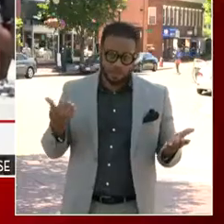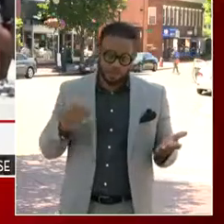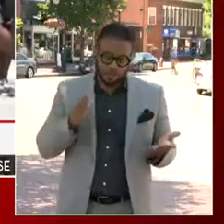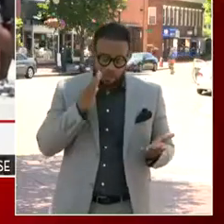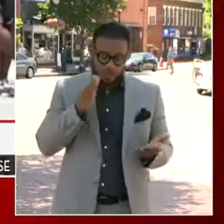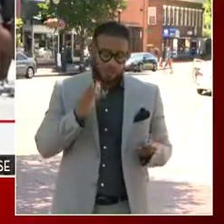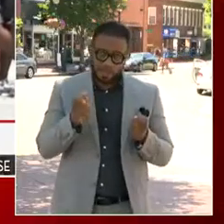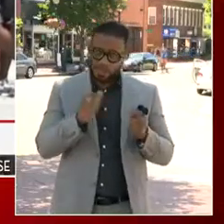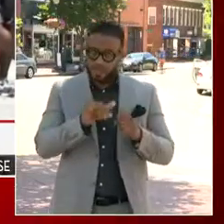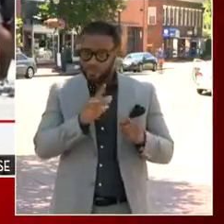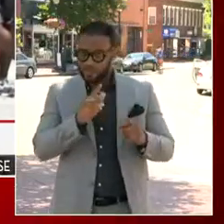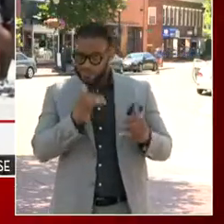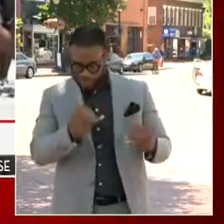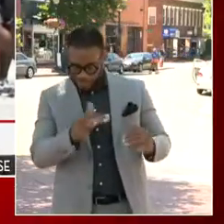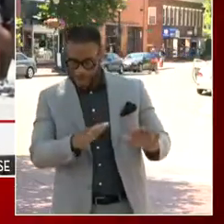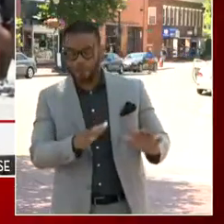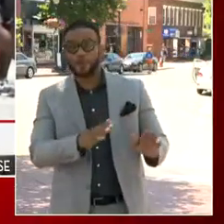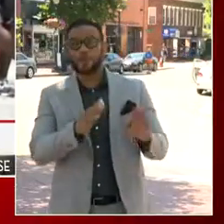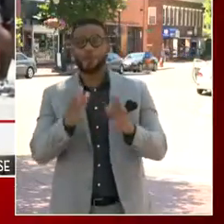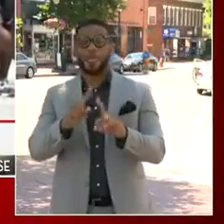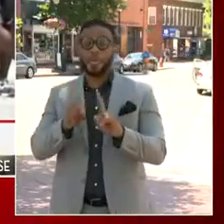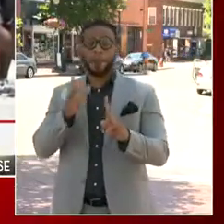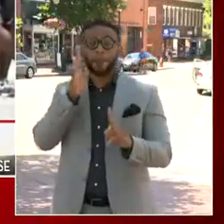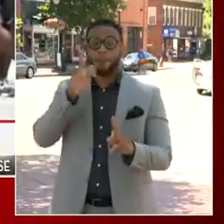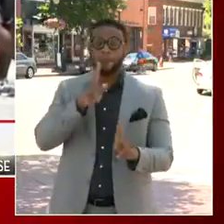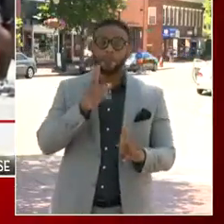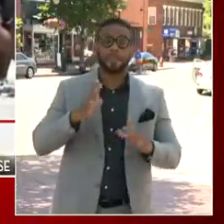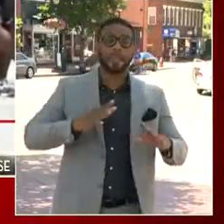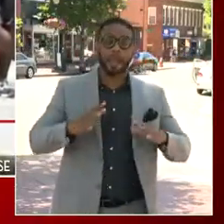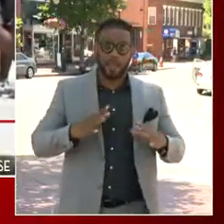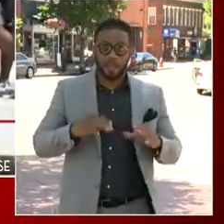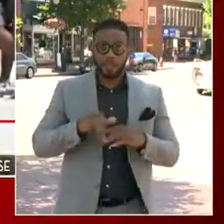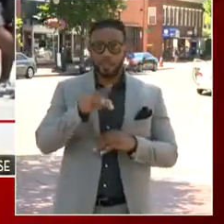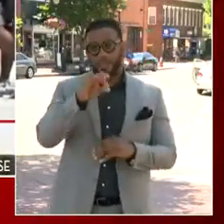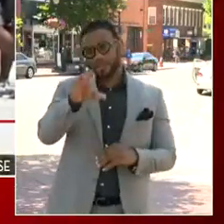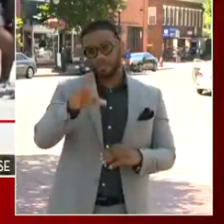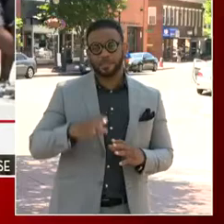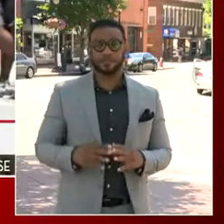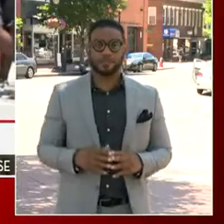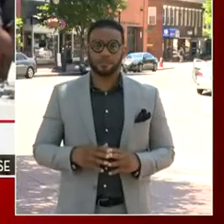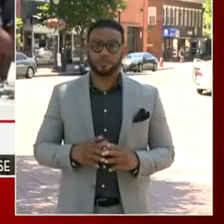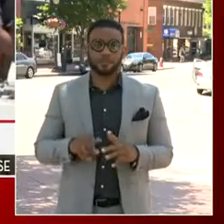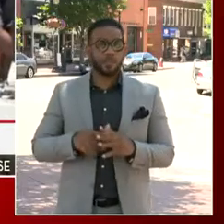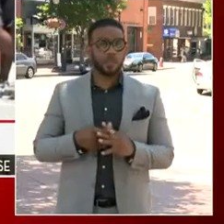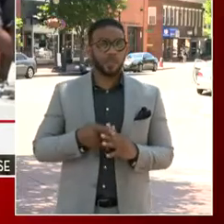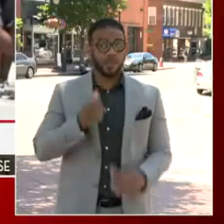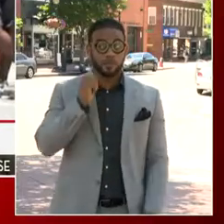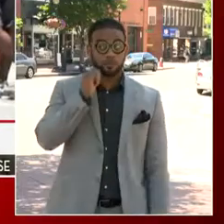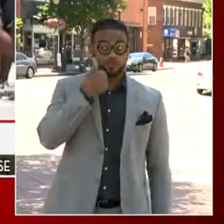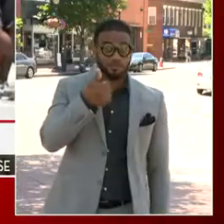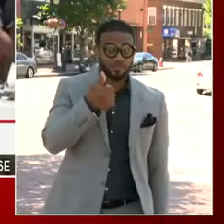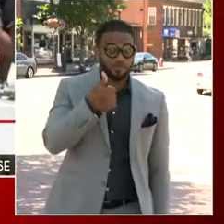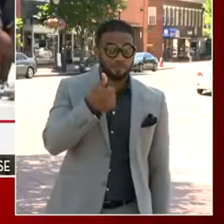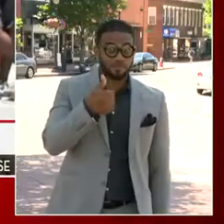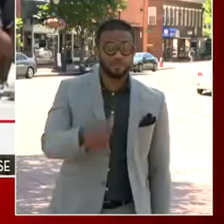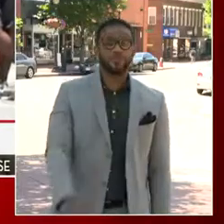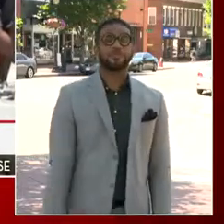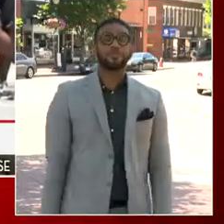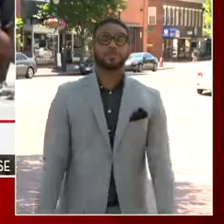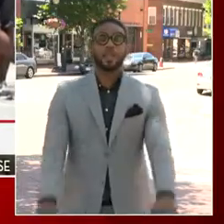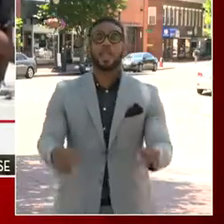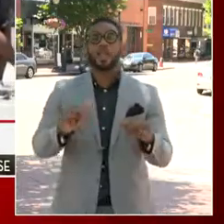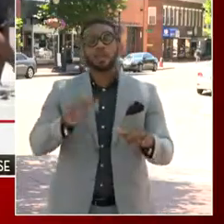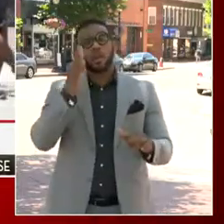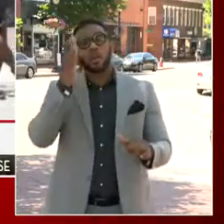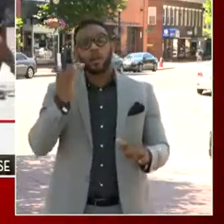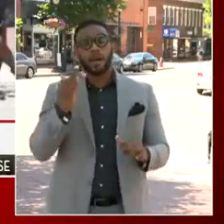going to deal with that today. But it will be a holiday in the District of Columbia starting tomorrow. This